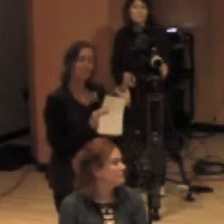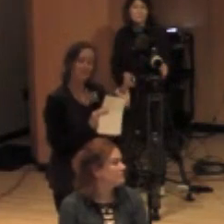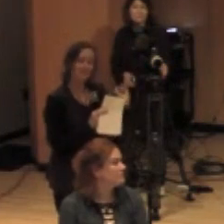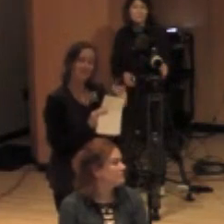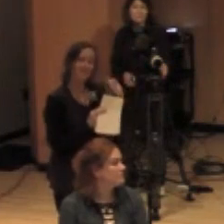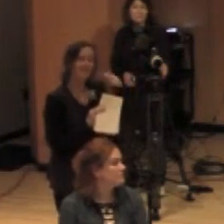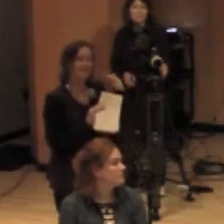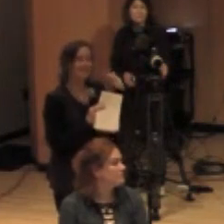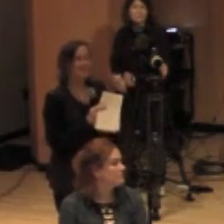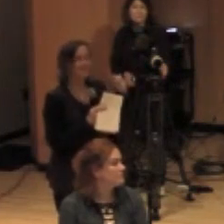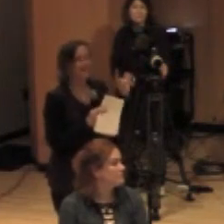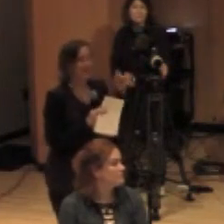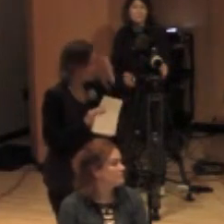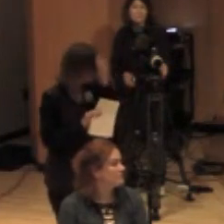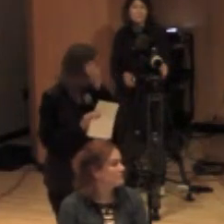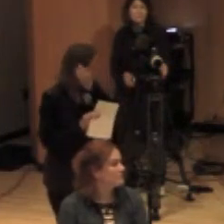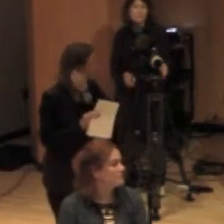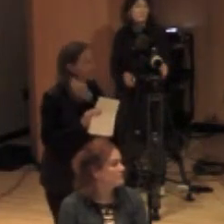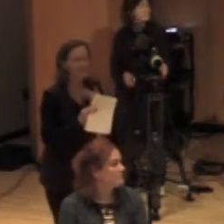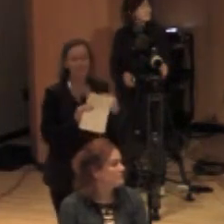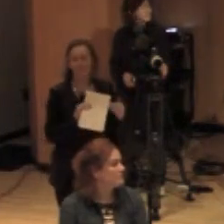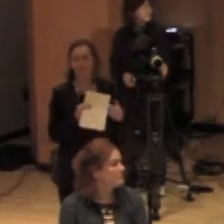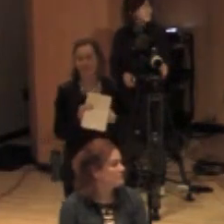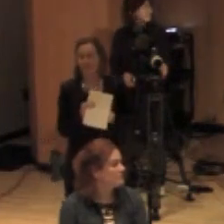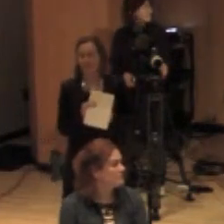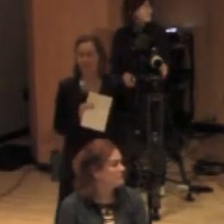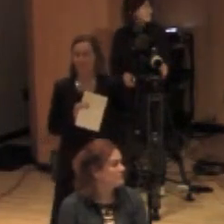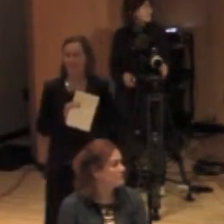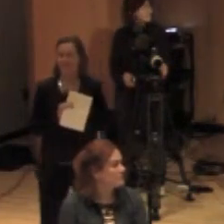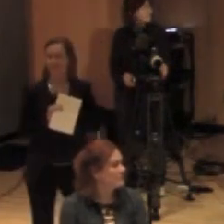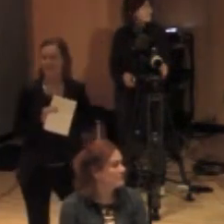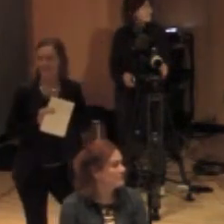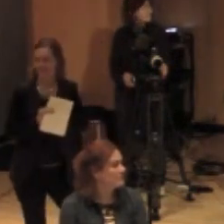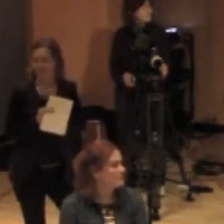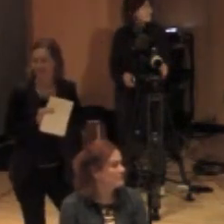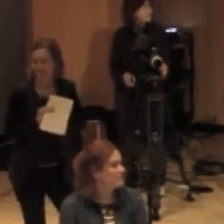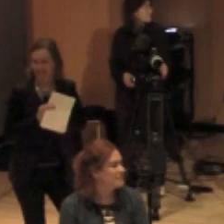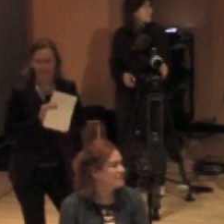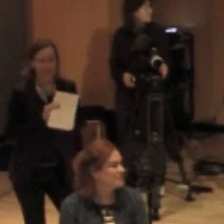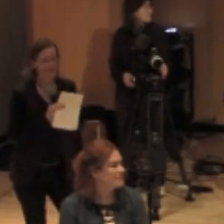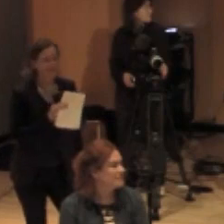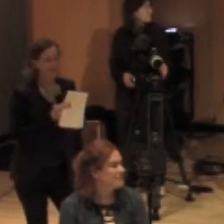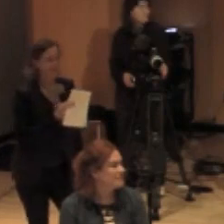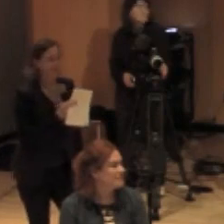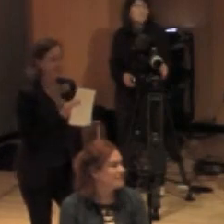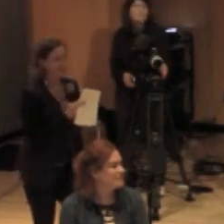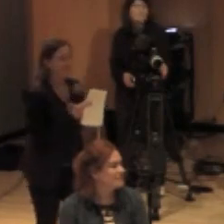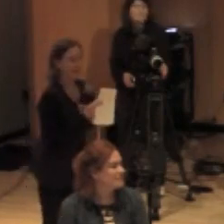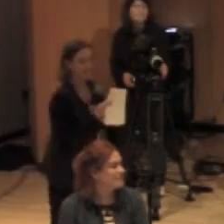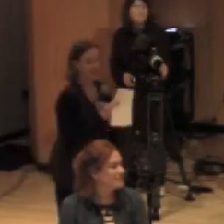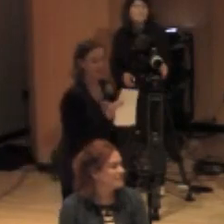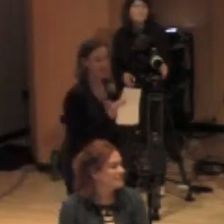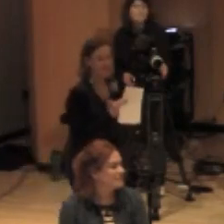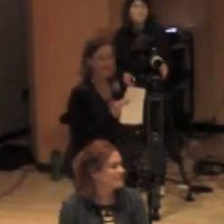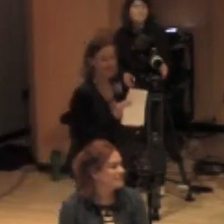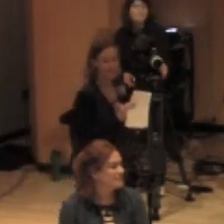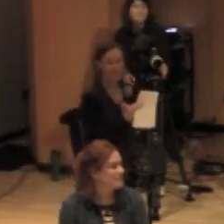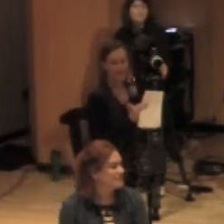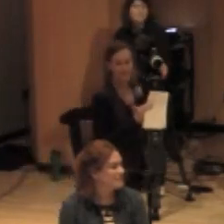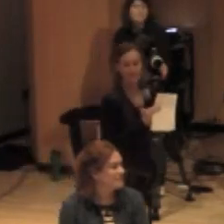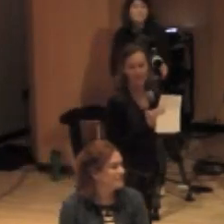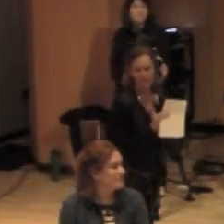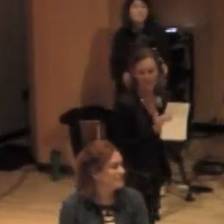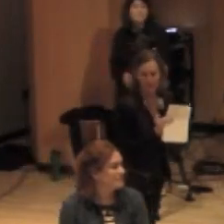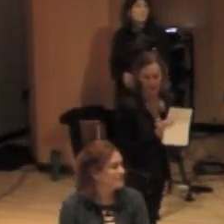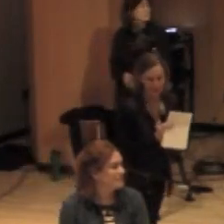very importantly we have um this is one of our experiments for this one is that um n emra who is an